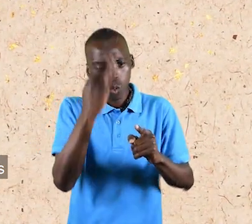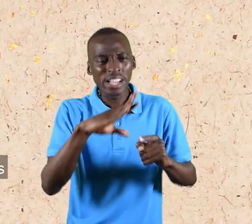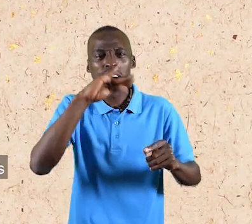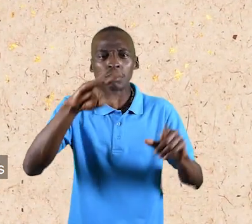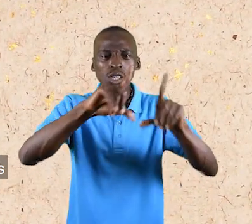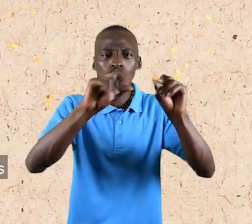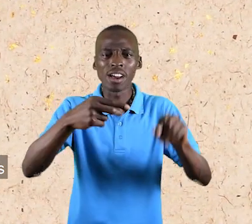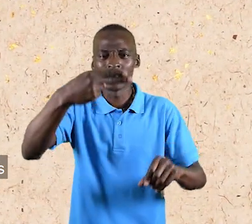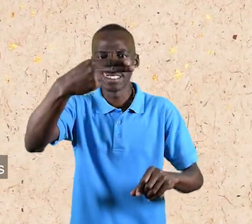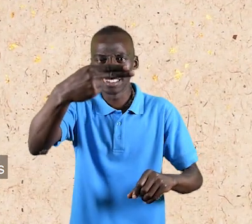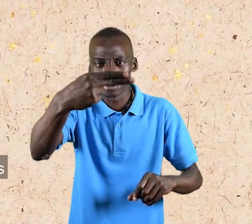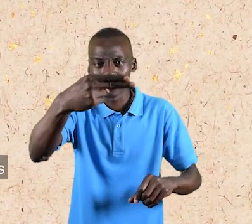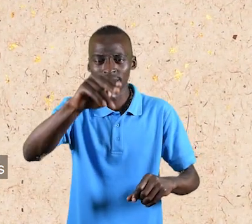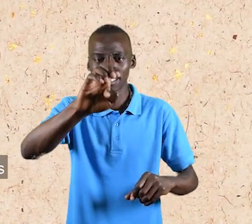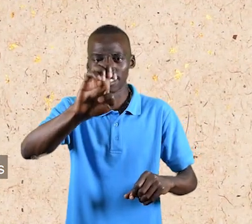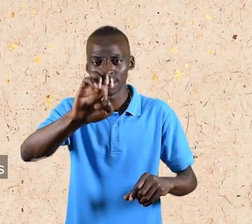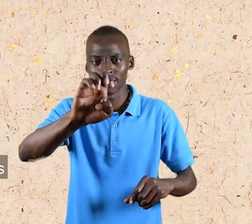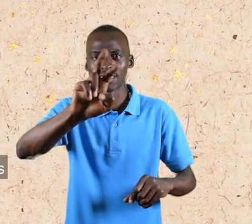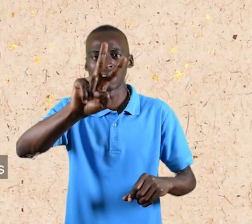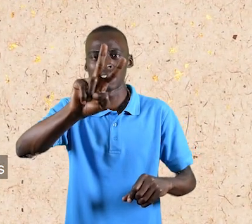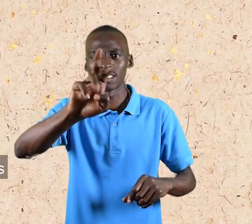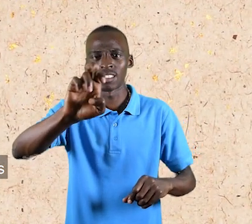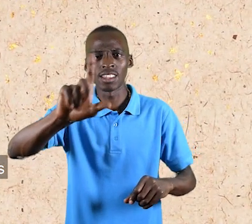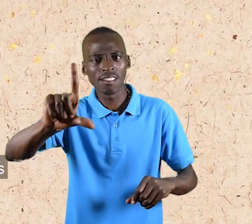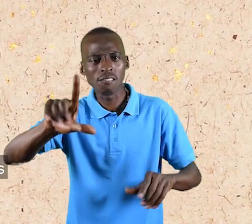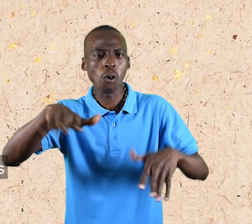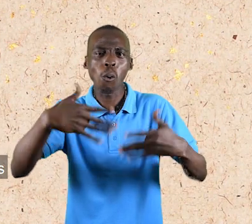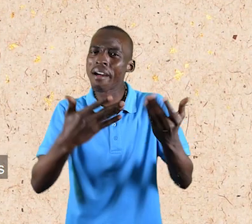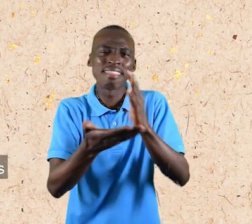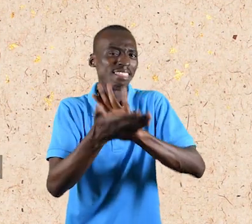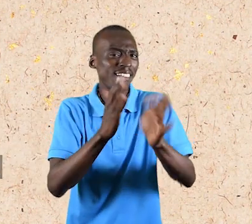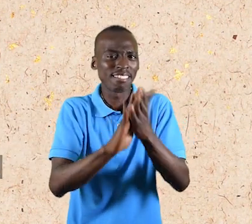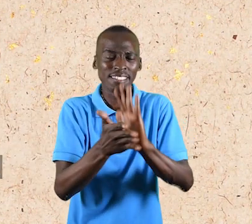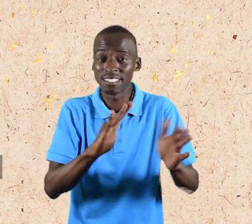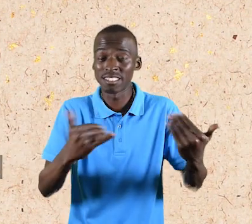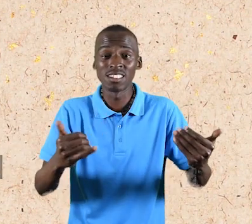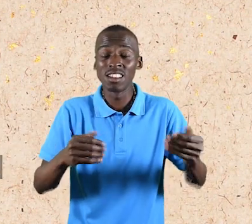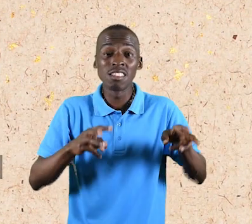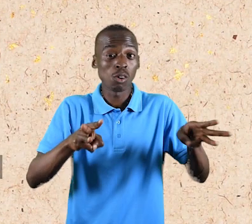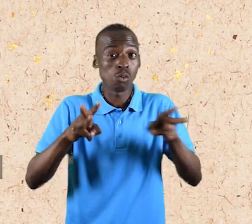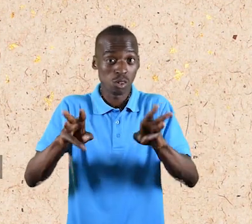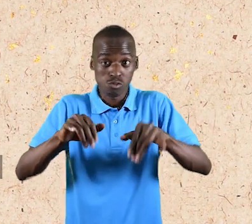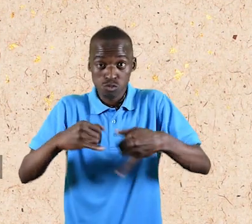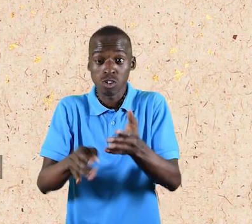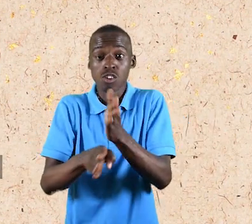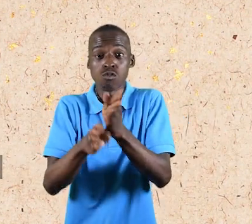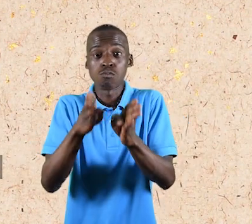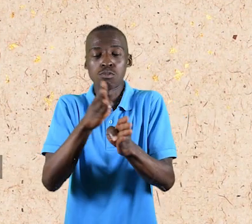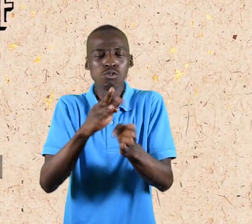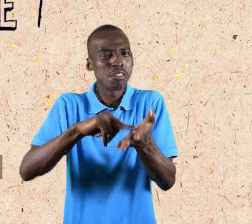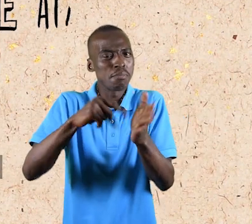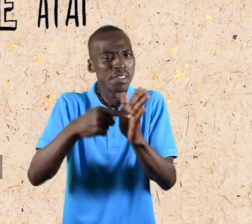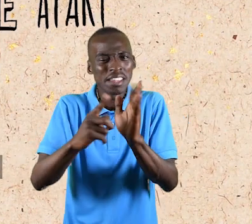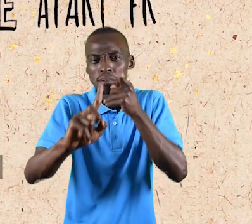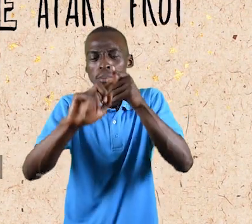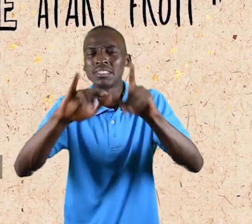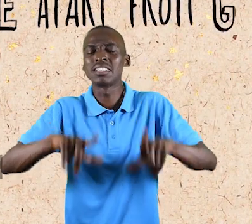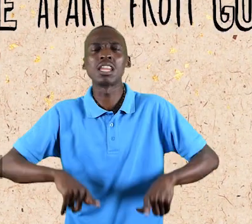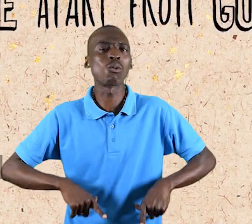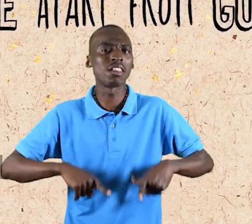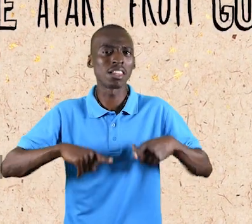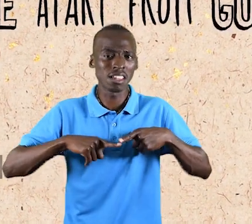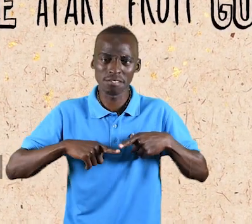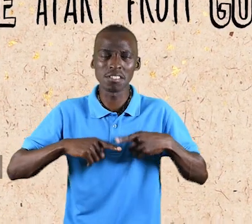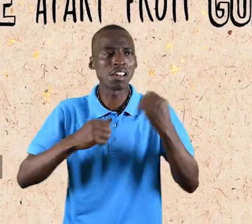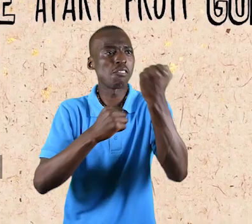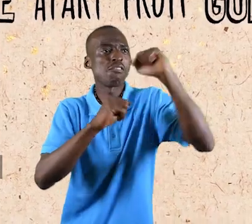this? The author's basic goal is to target all of the ways that we try to build meaning and purpose in our lives apart from